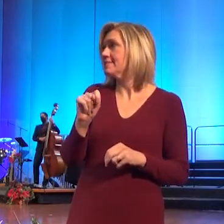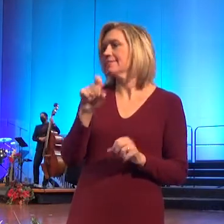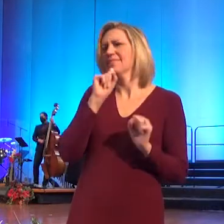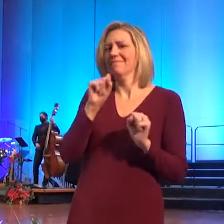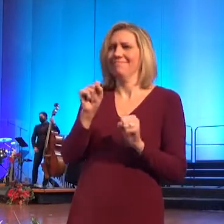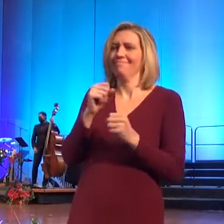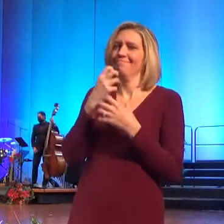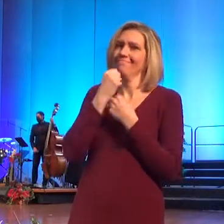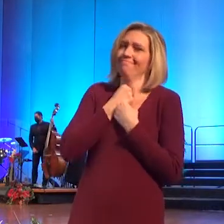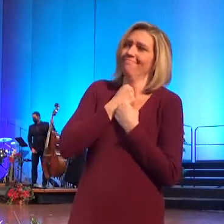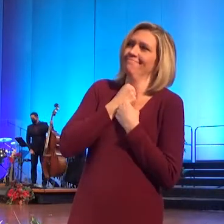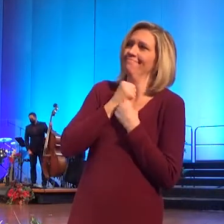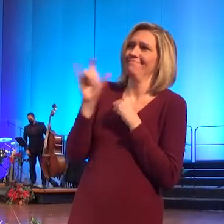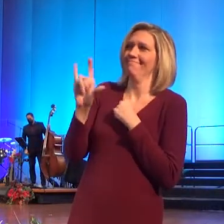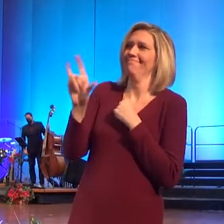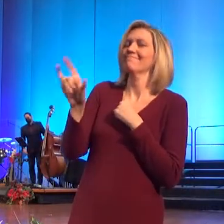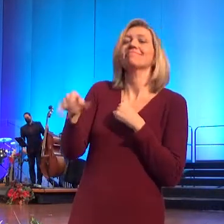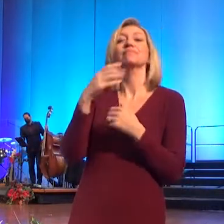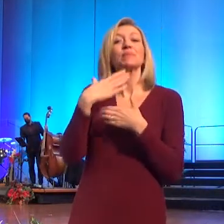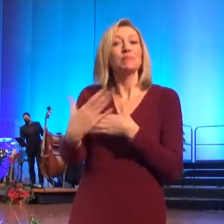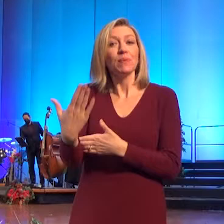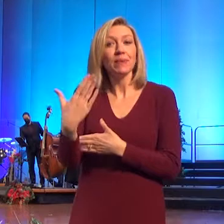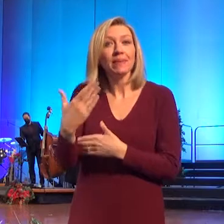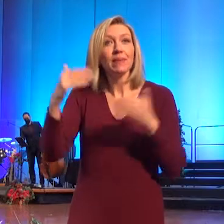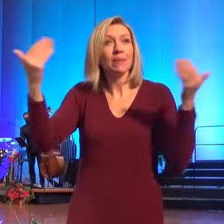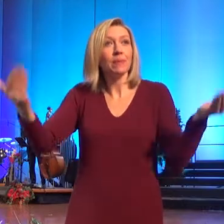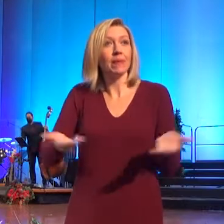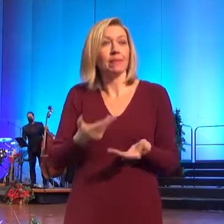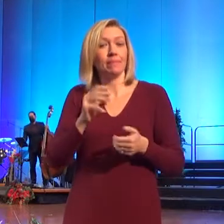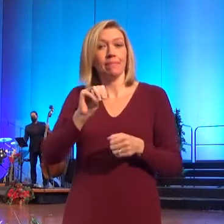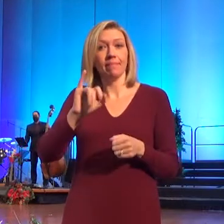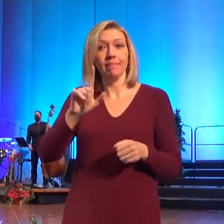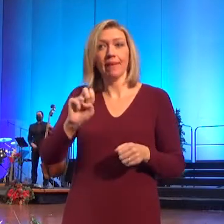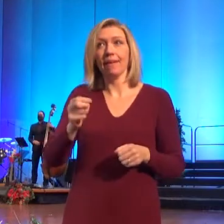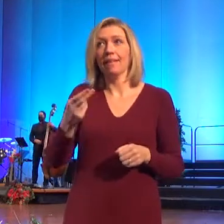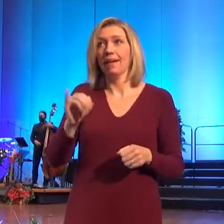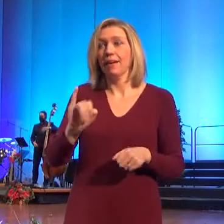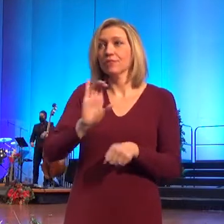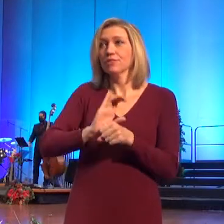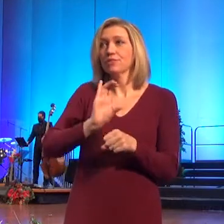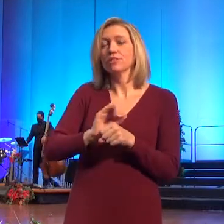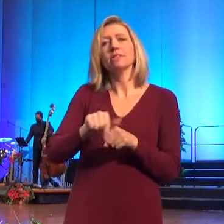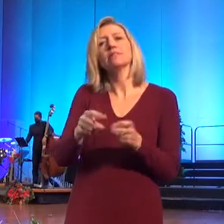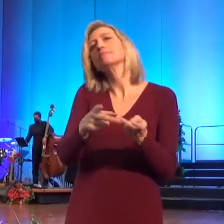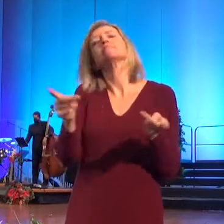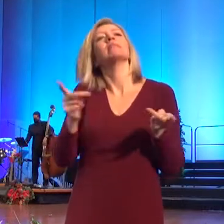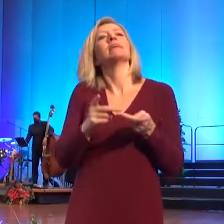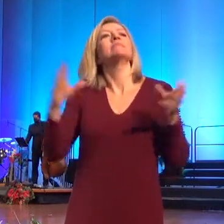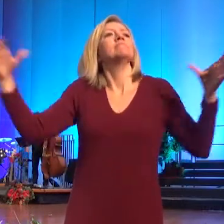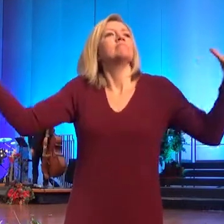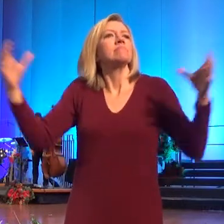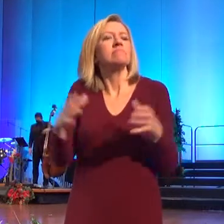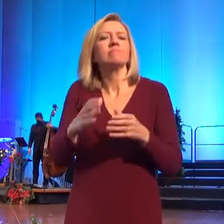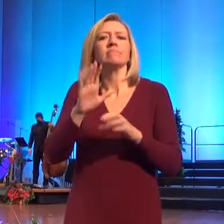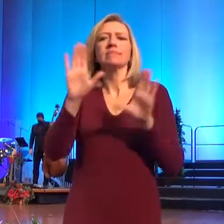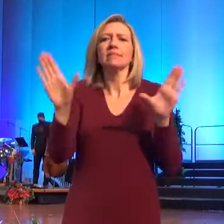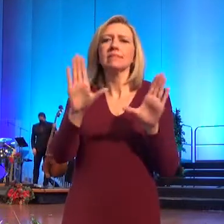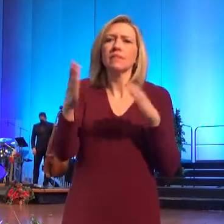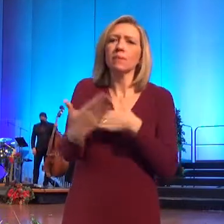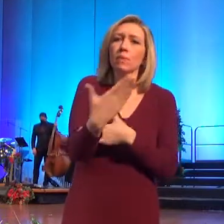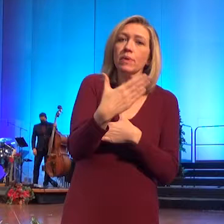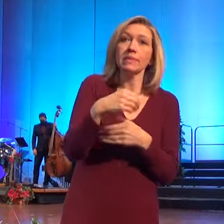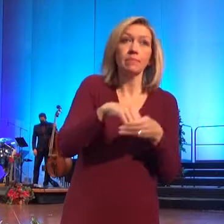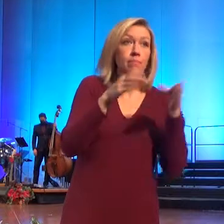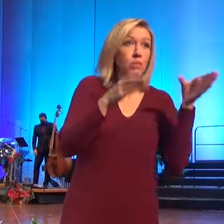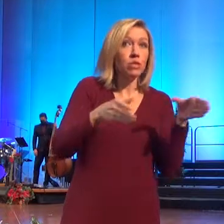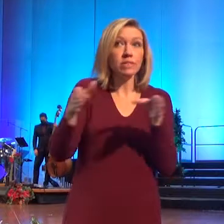We love you, Barry. Good morning, everyone. Welcome to Mile High Church, a place when we come together here on Sunday mornings, whether in